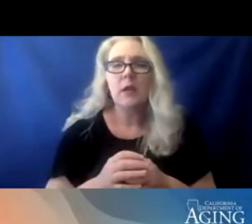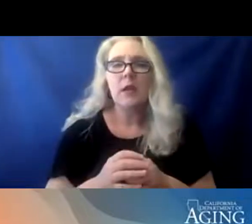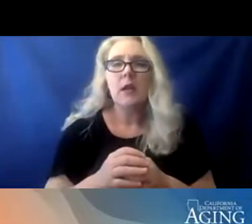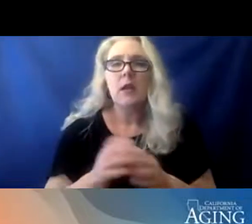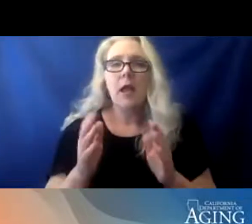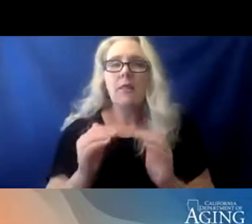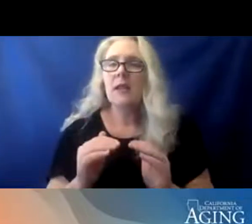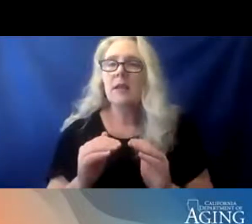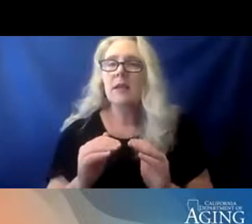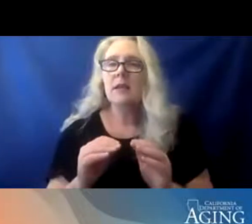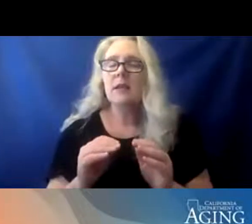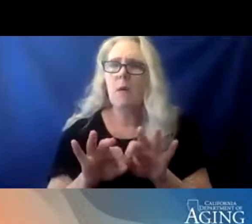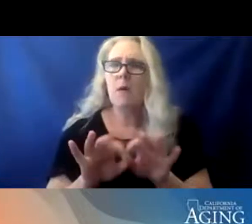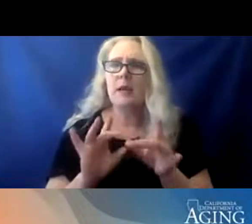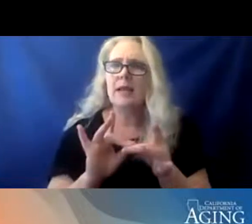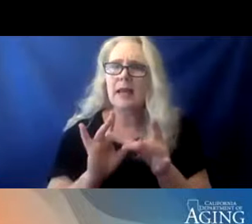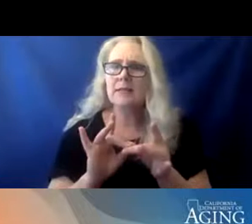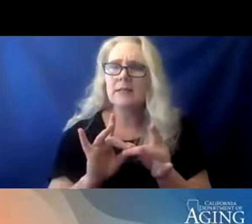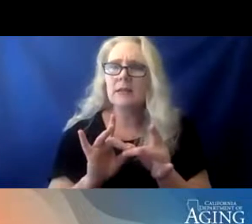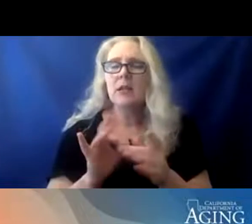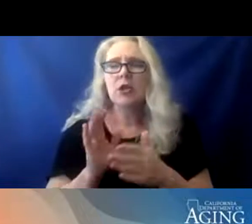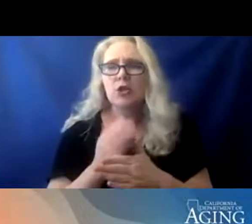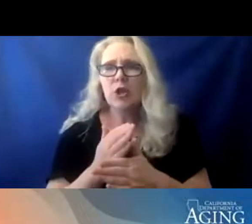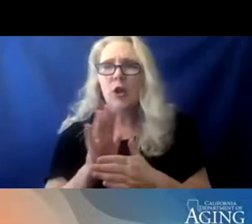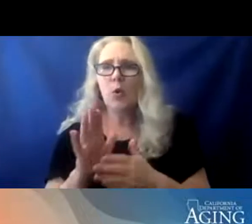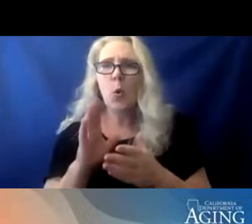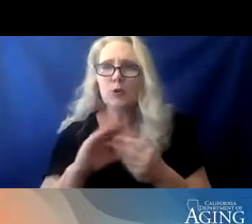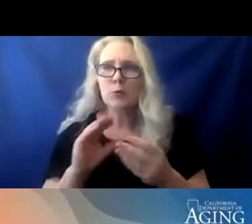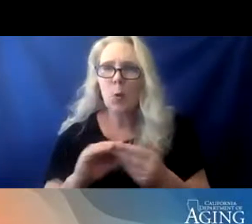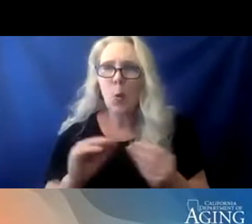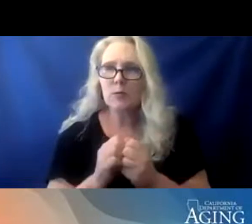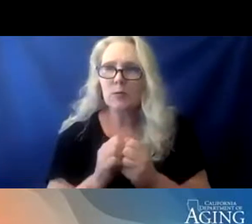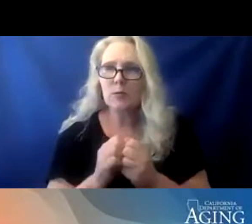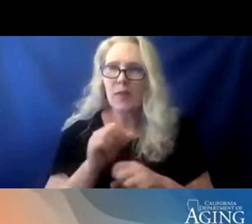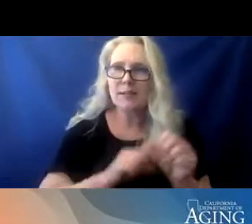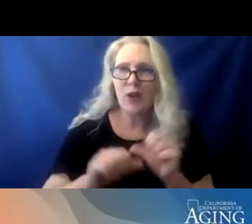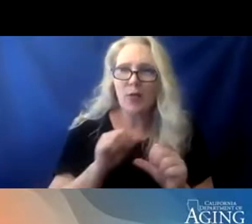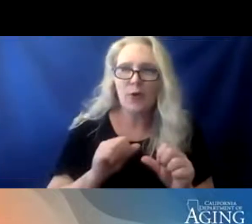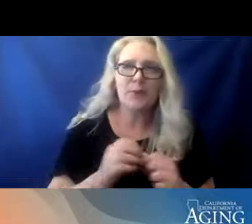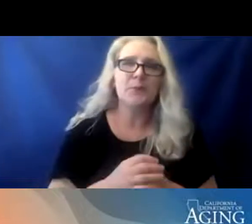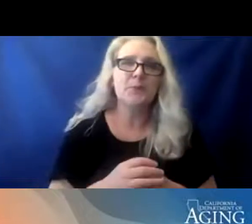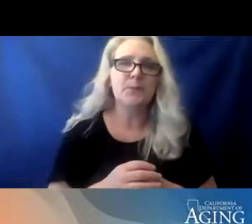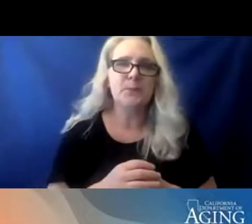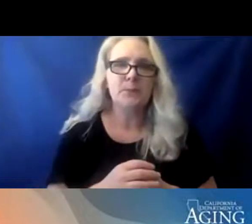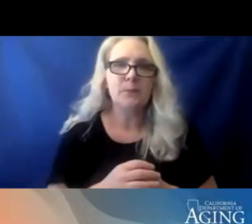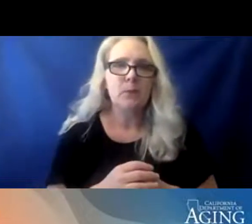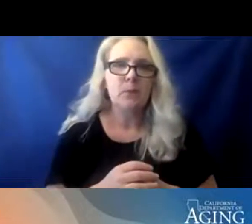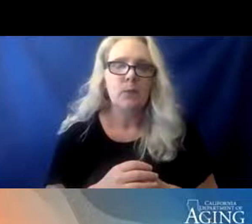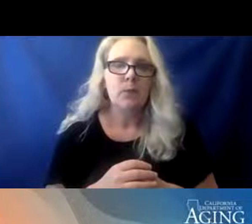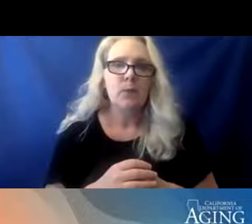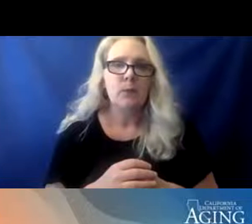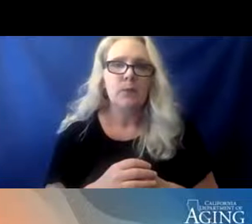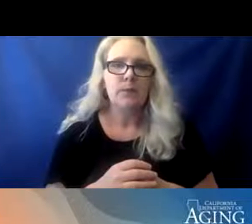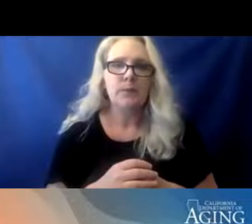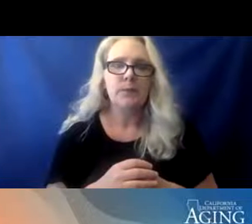We really want people to share their stories so we can learn from one another. Next slide, please. So it's our